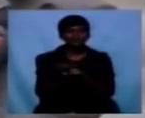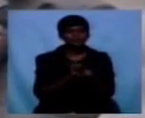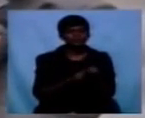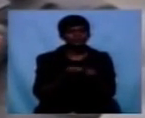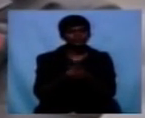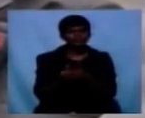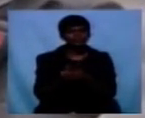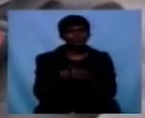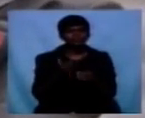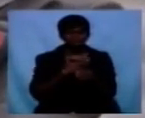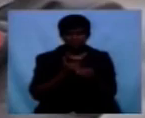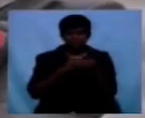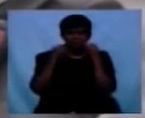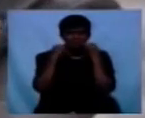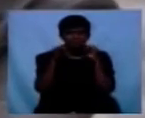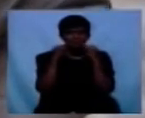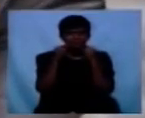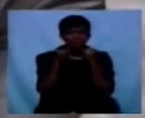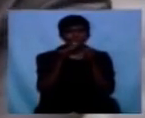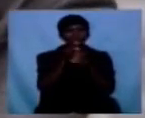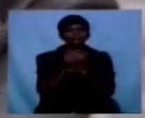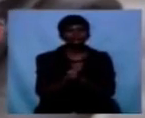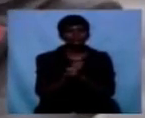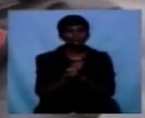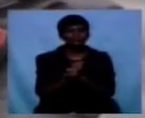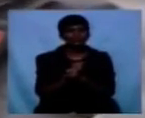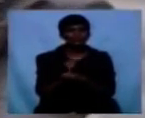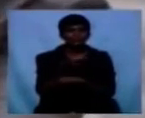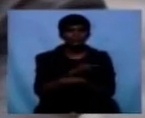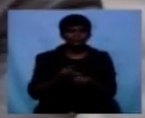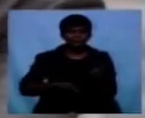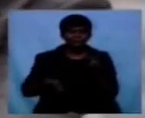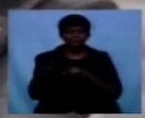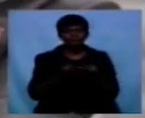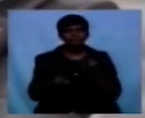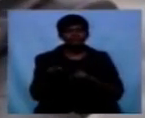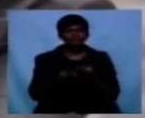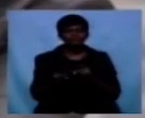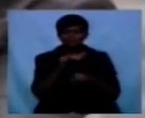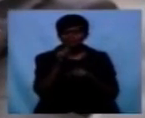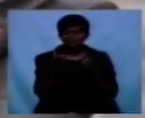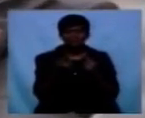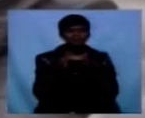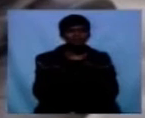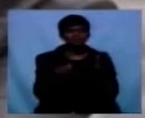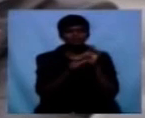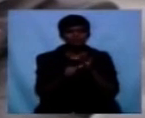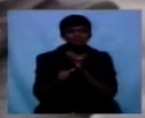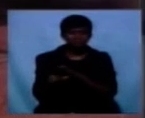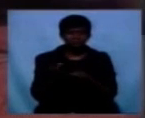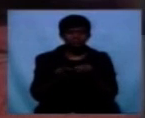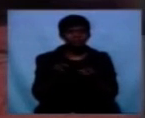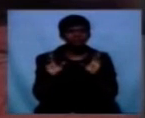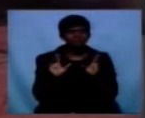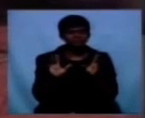obviously, I will be informed by, obviously I've received petitions from the members of the public. I don't want to victimize anybody. And that I'm